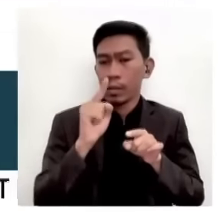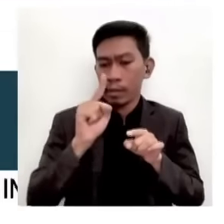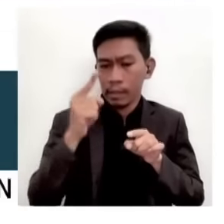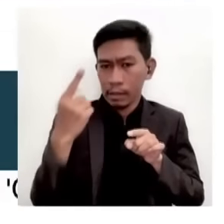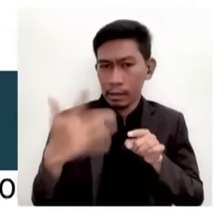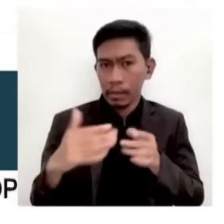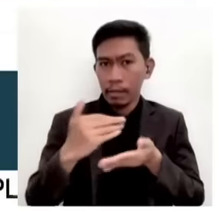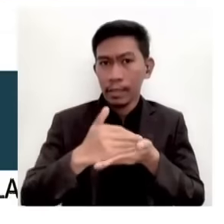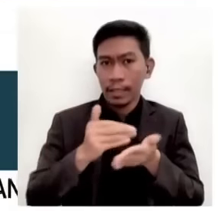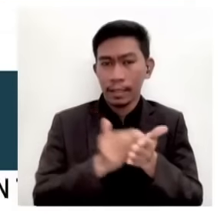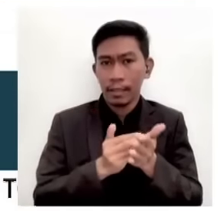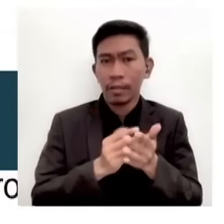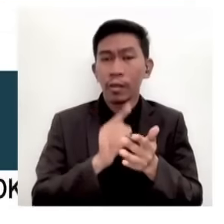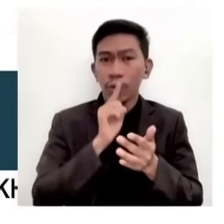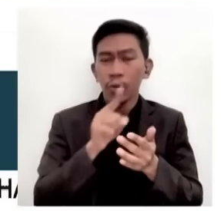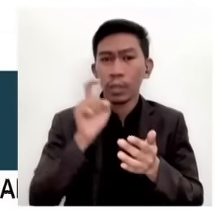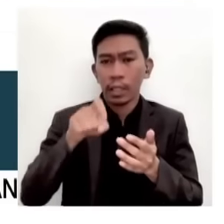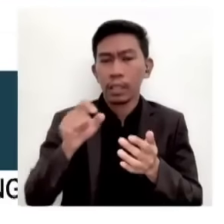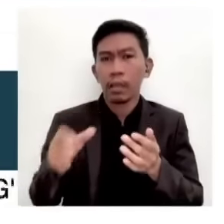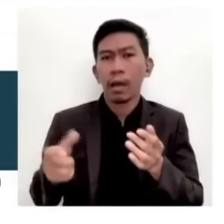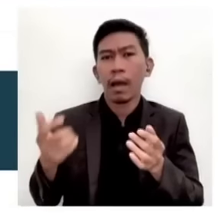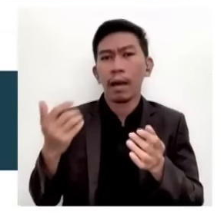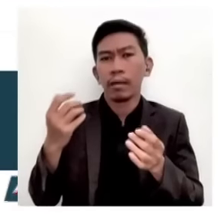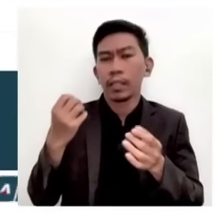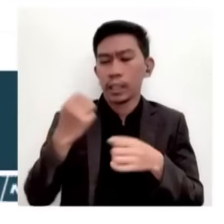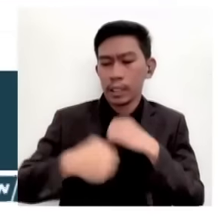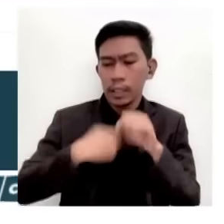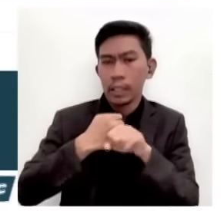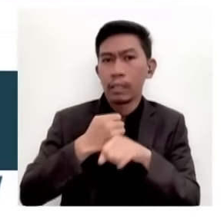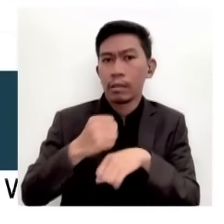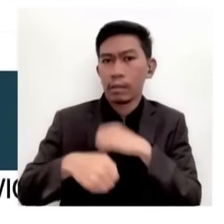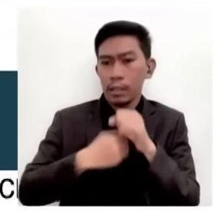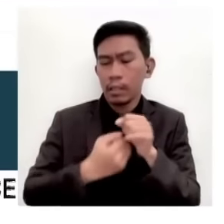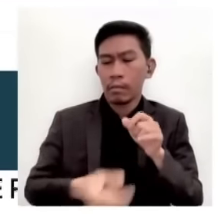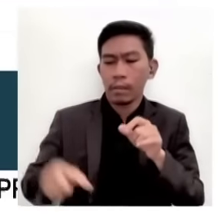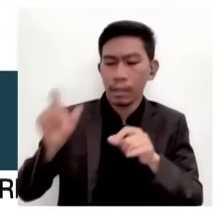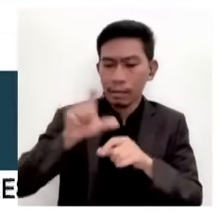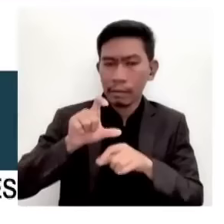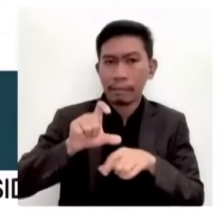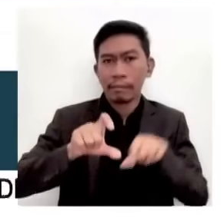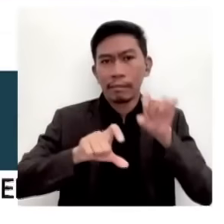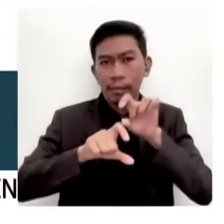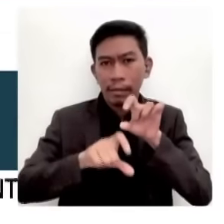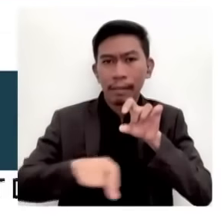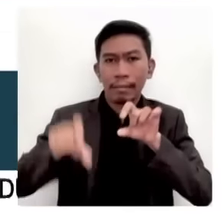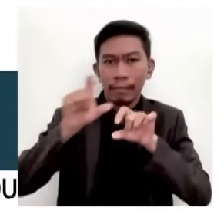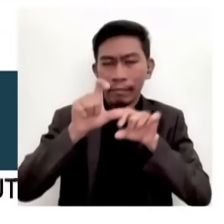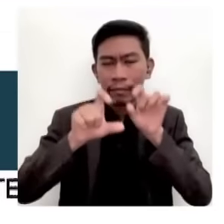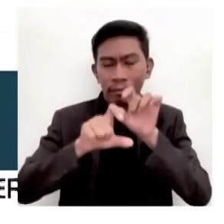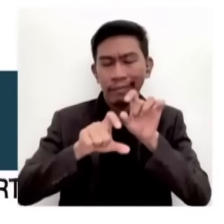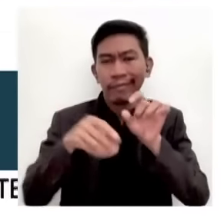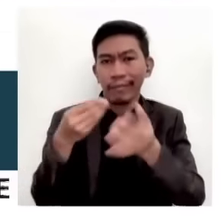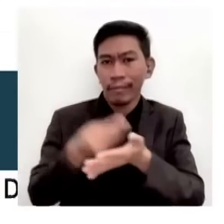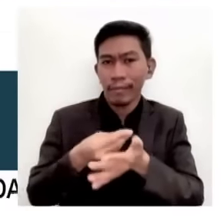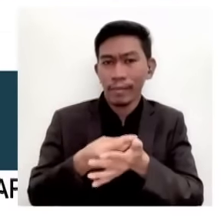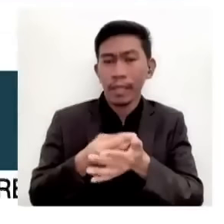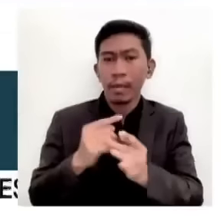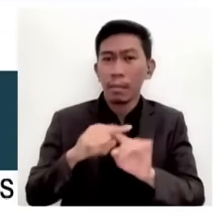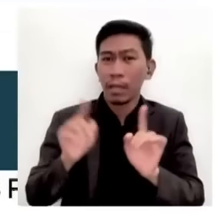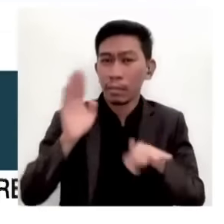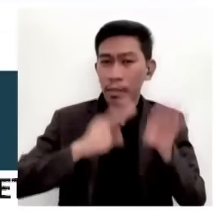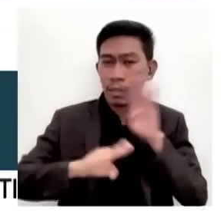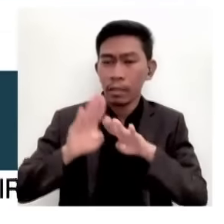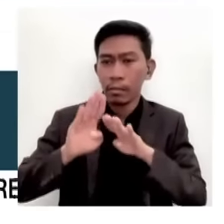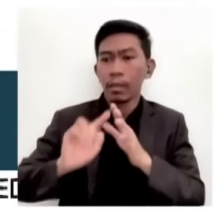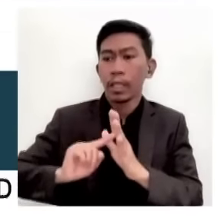ito eh. Multi-year funding. Ang problema, merong mga naumpisahan tapos